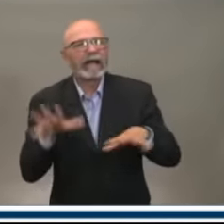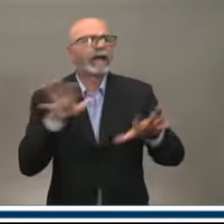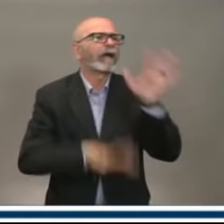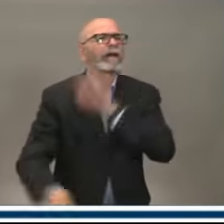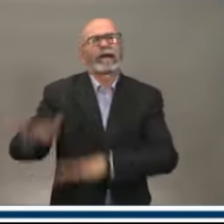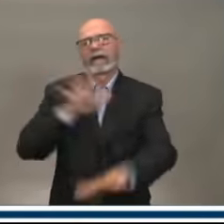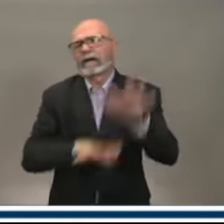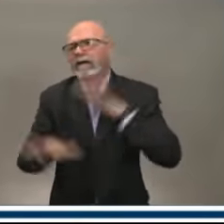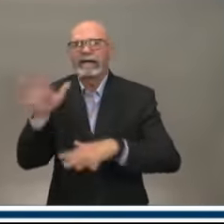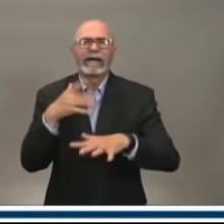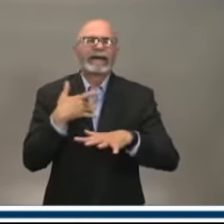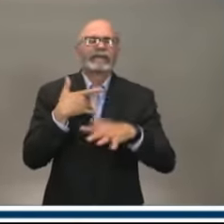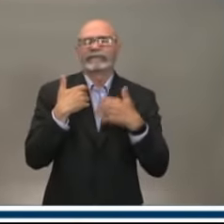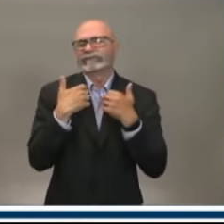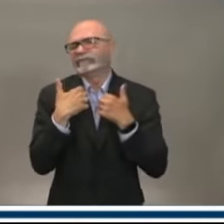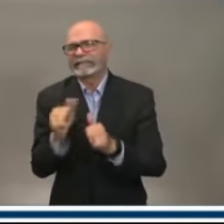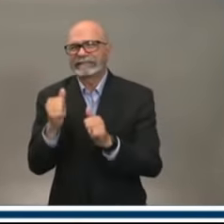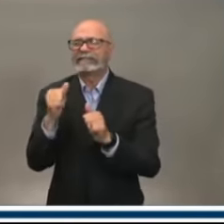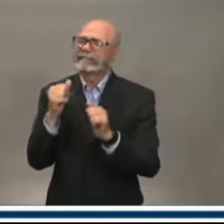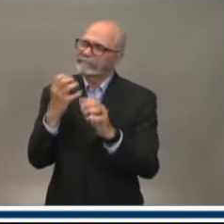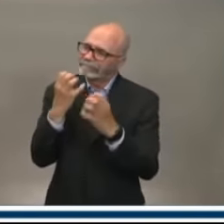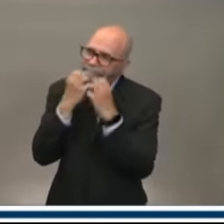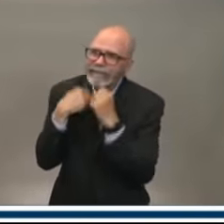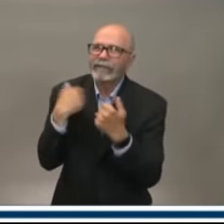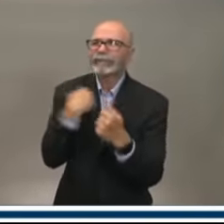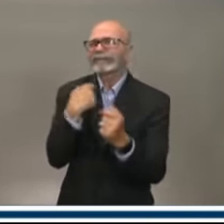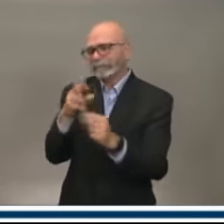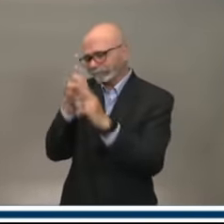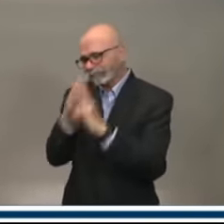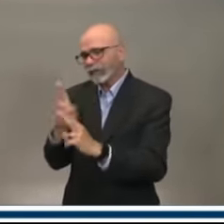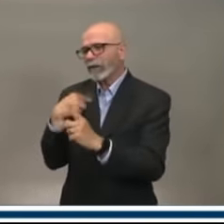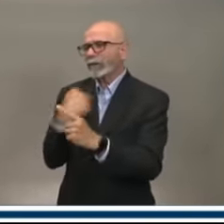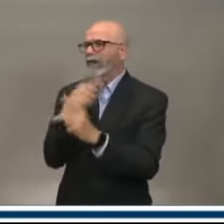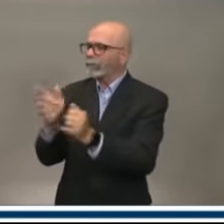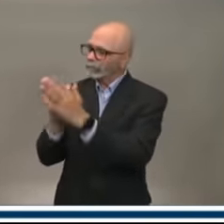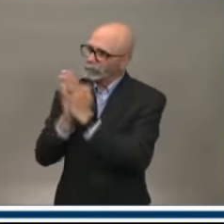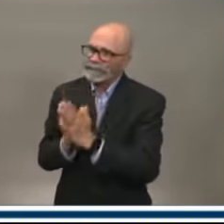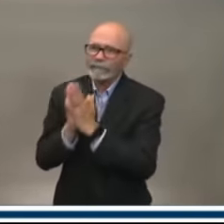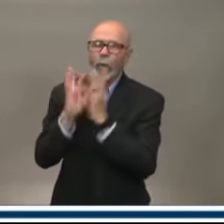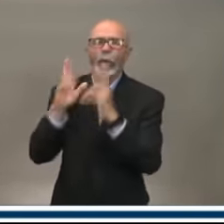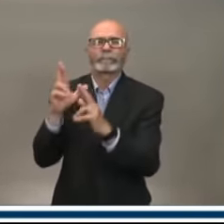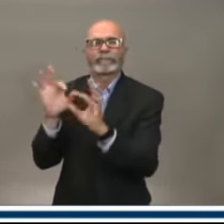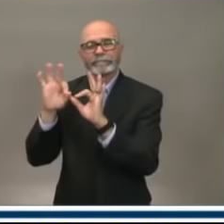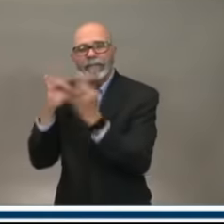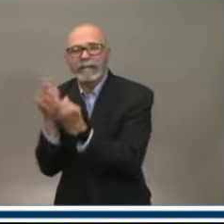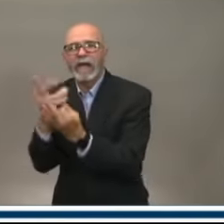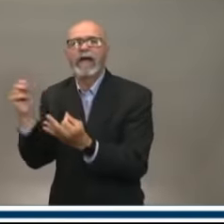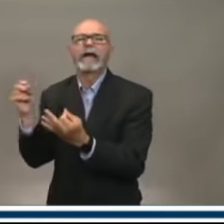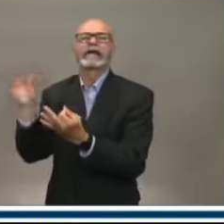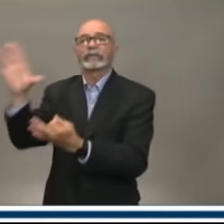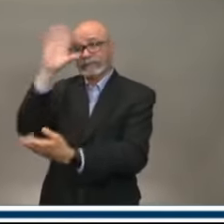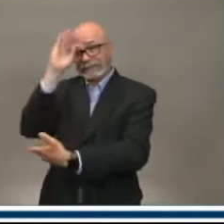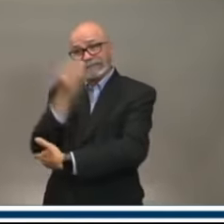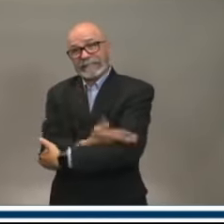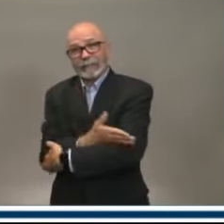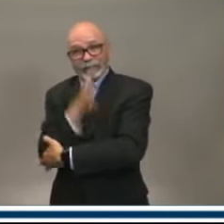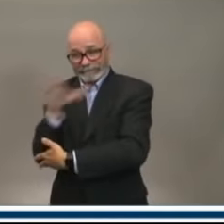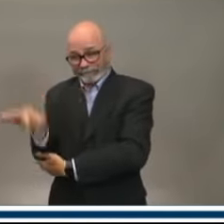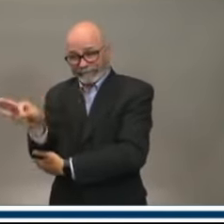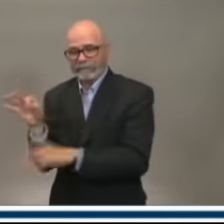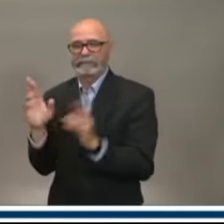thoughts and prayers are with you and Dylan. This continues to be a difficult time in our province and so